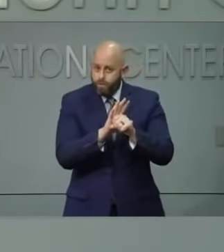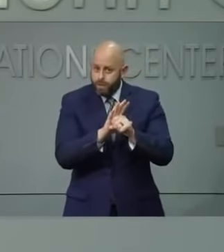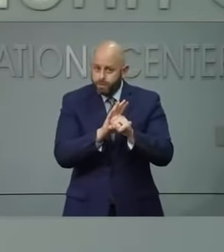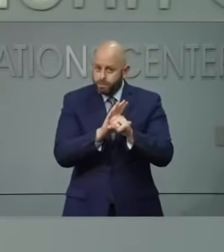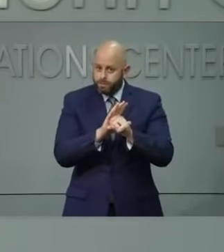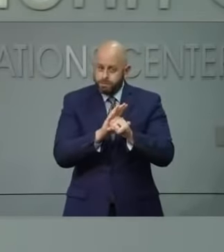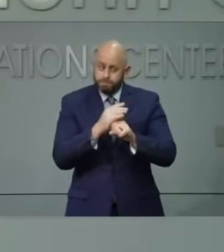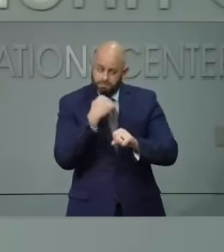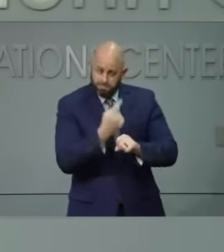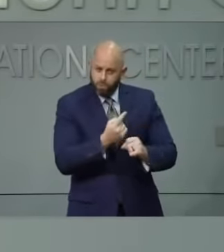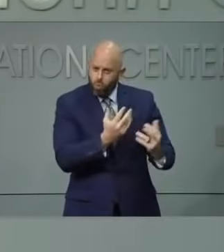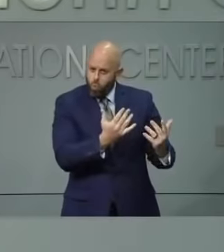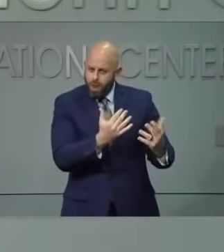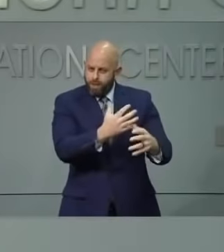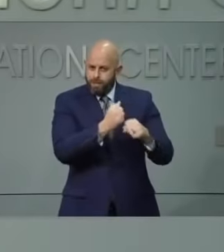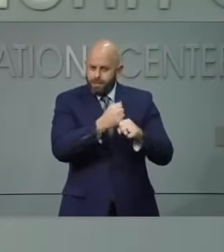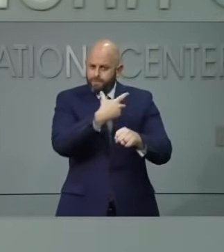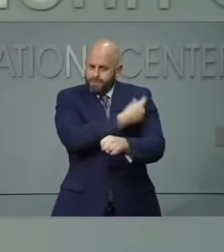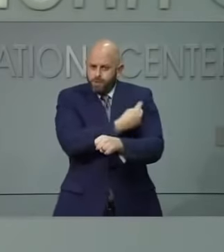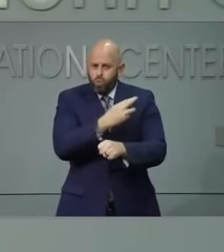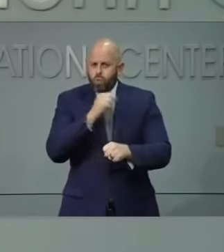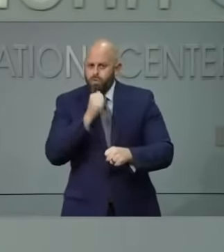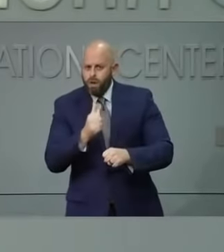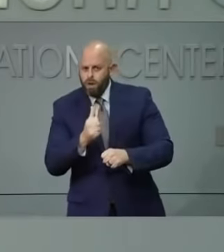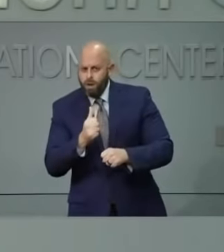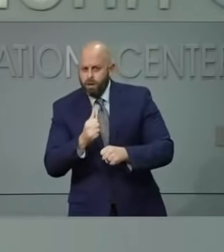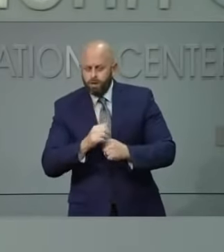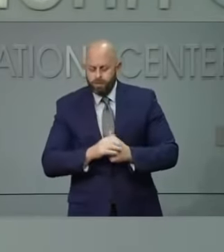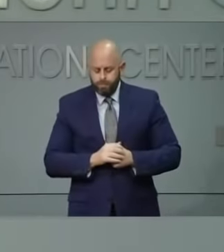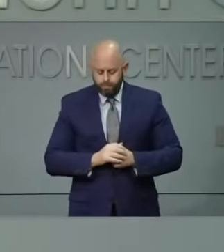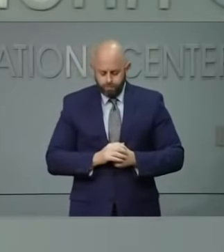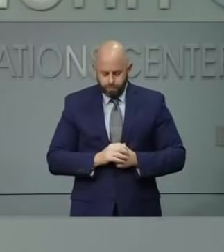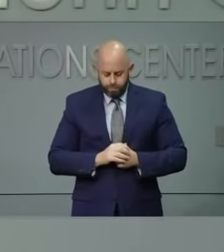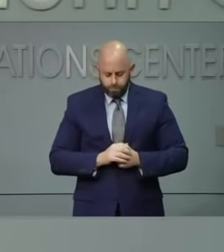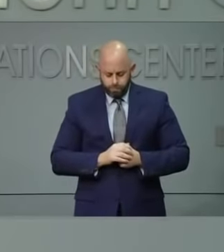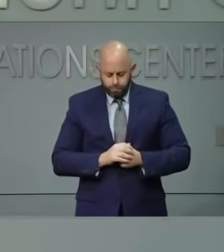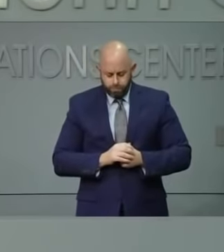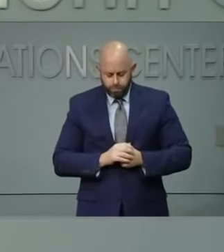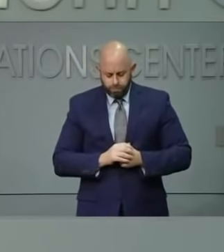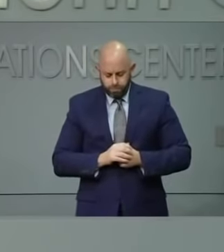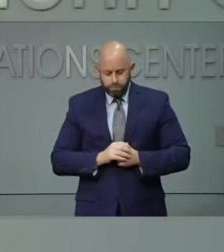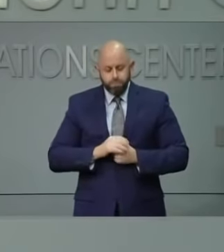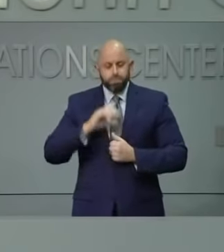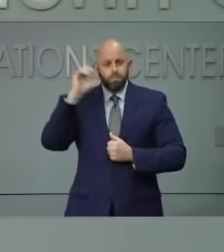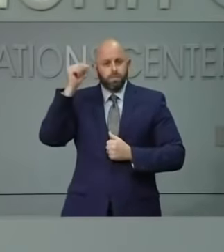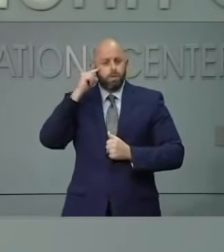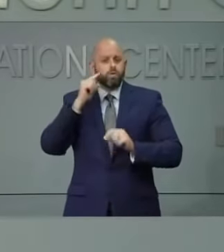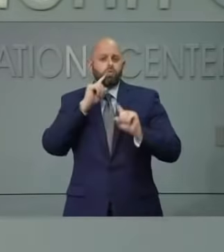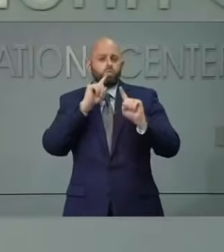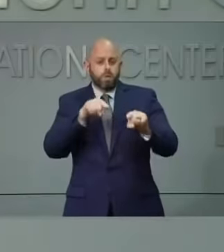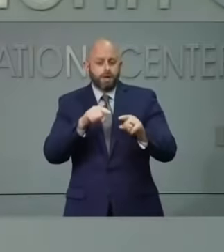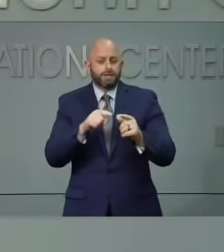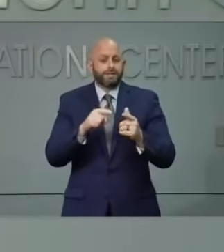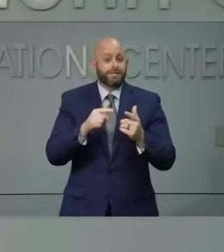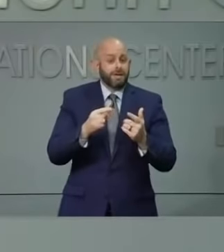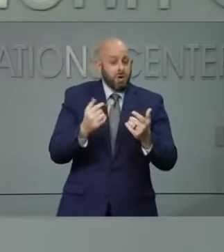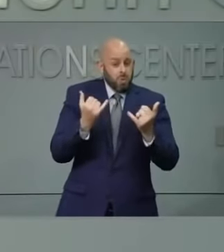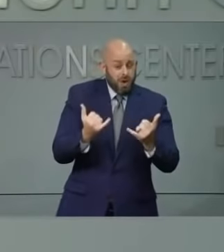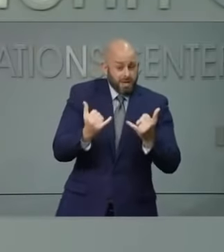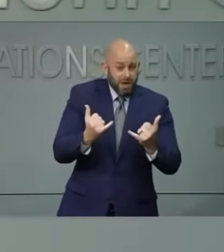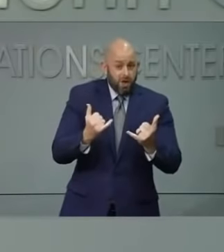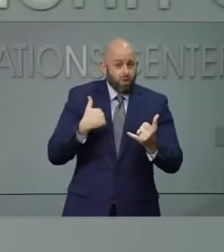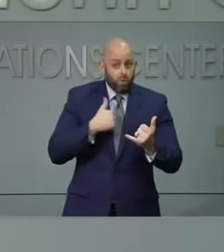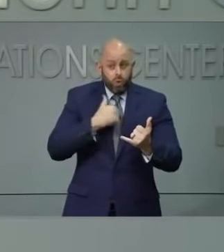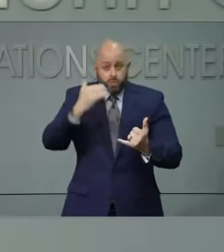encouraged as well to get the vaccine? Well, first, I don't think we know for sure yet the kind of immunity that someone